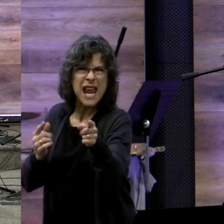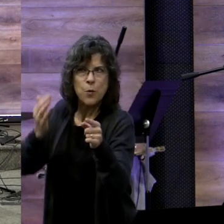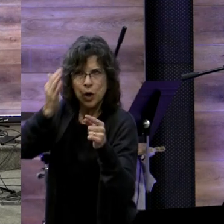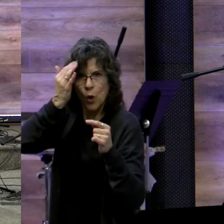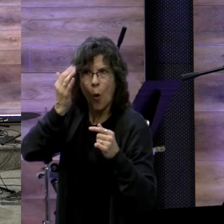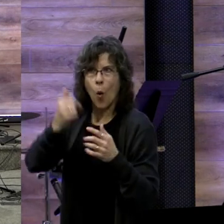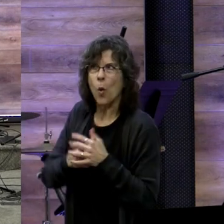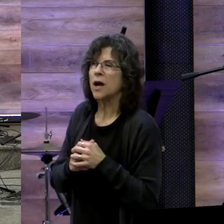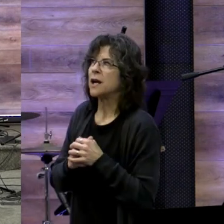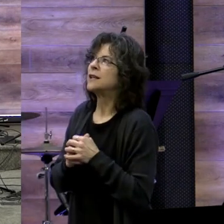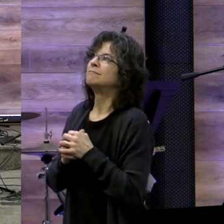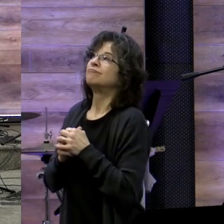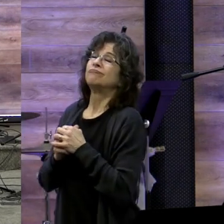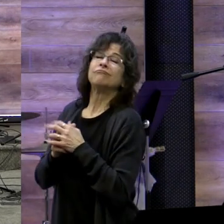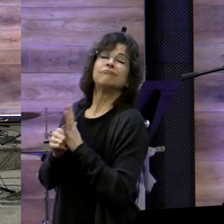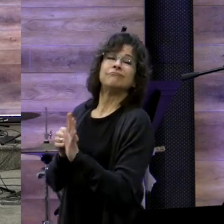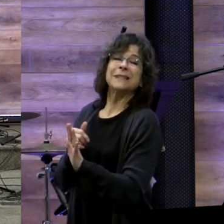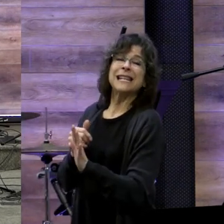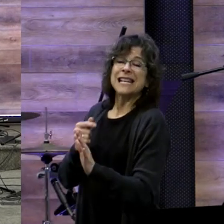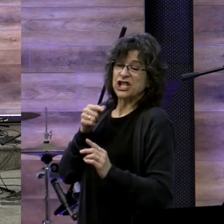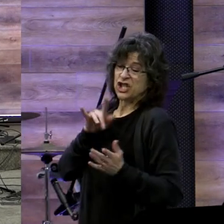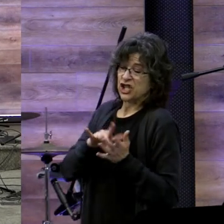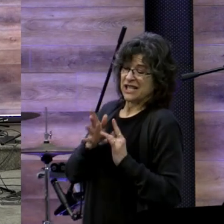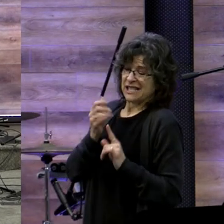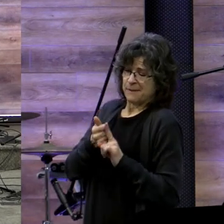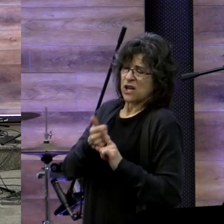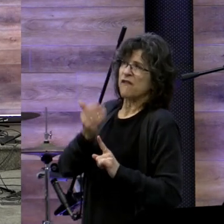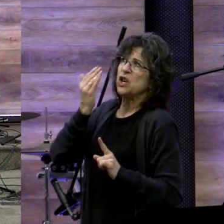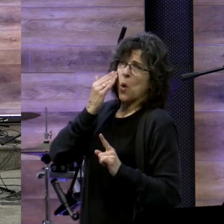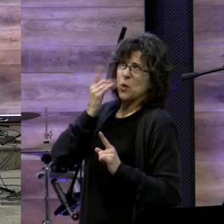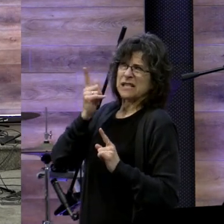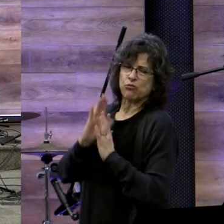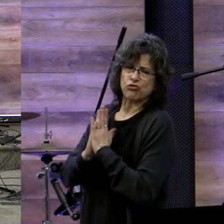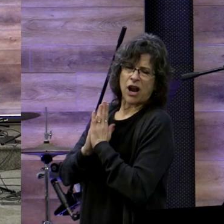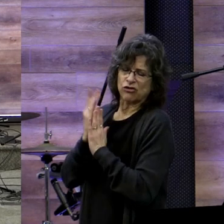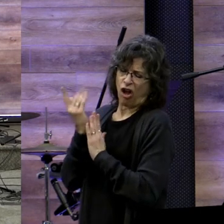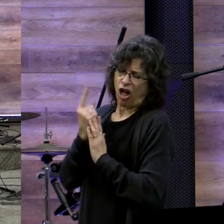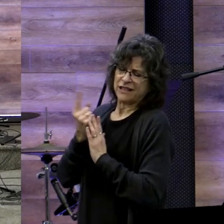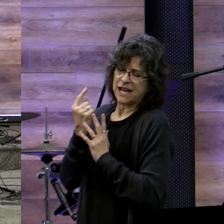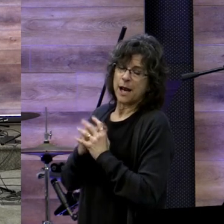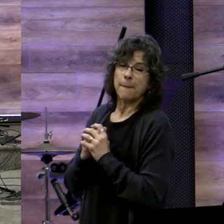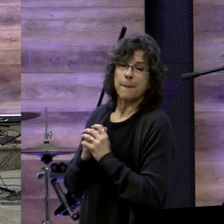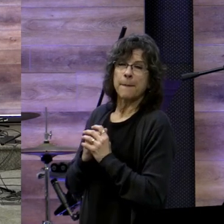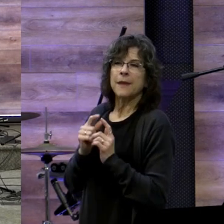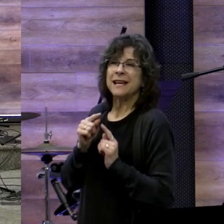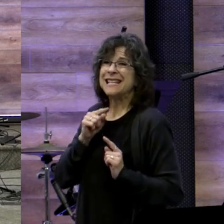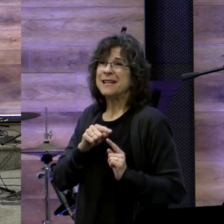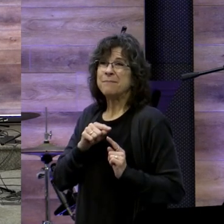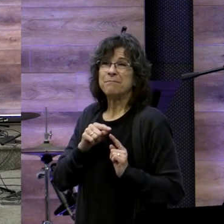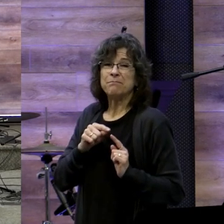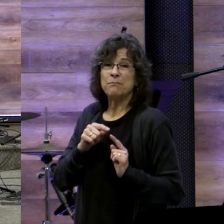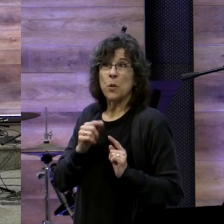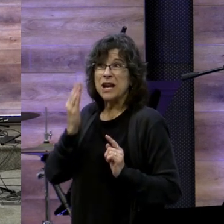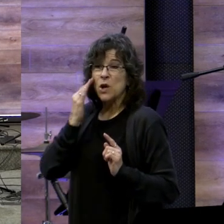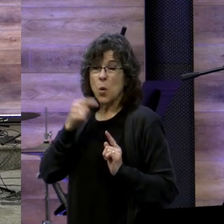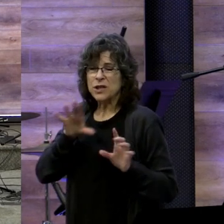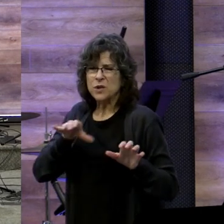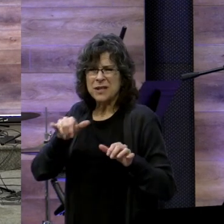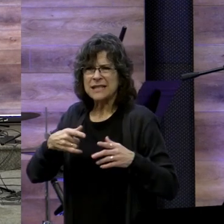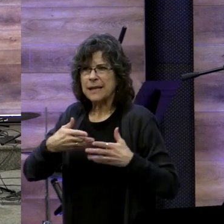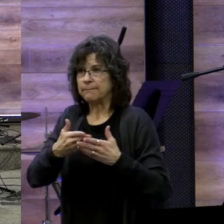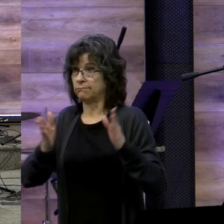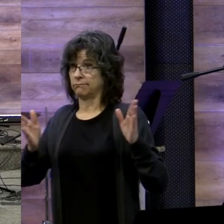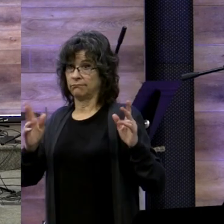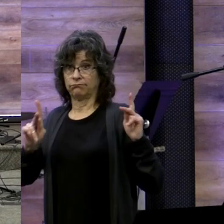praying to God. He knew what he was going to do, but he makes sure all of us know as well. We sometimes forget in these stories that Jesus is doing this in a very public way.